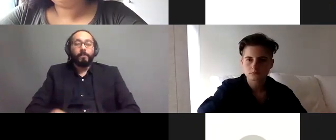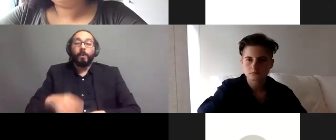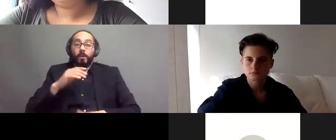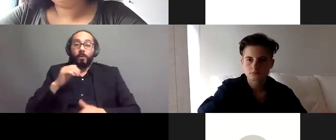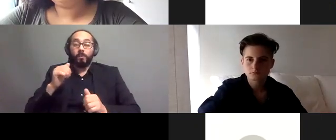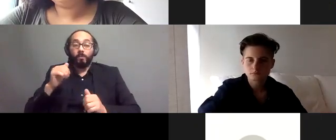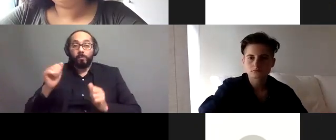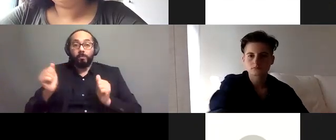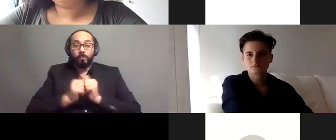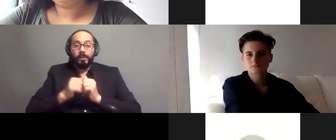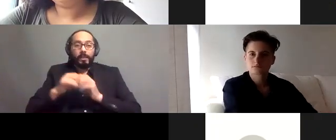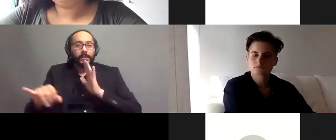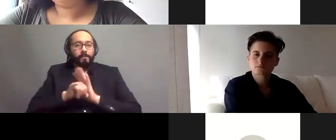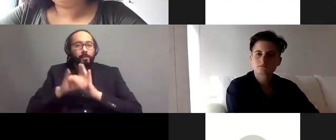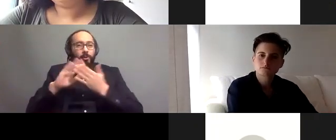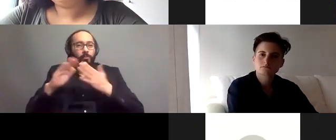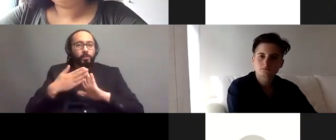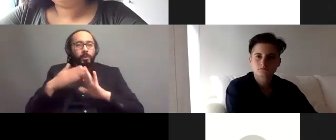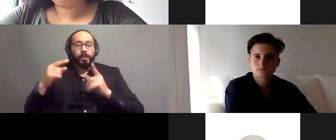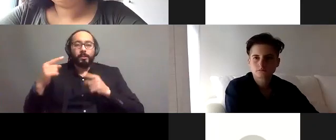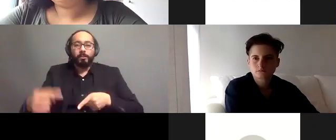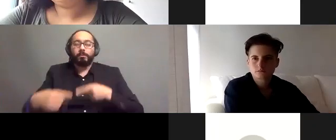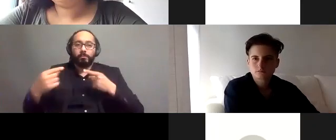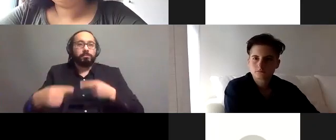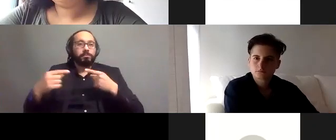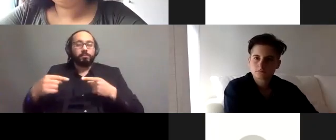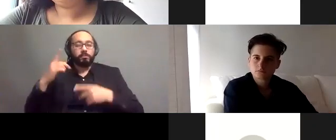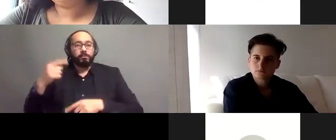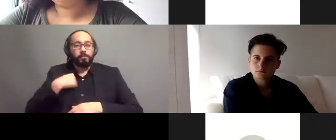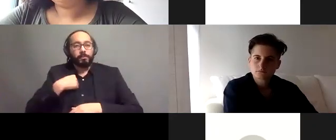Canada as a diaspora person. Like, I think,